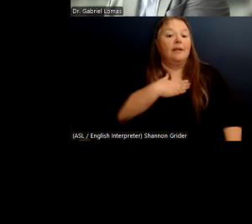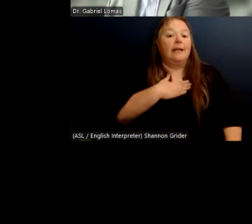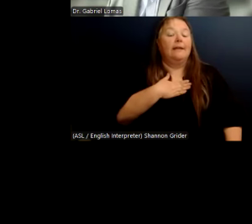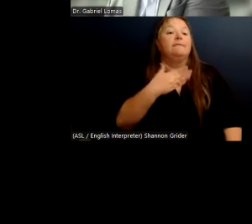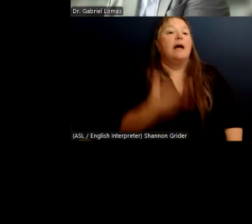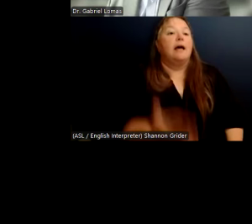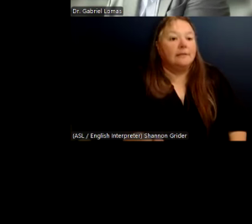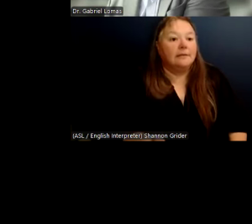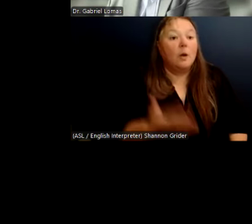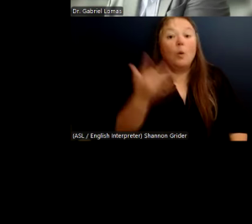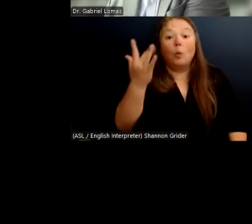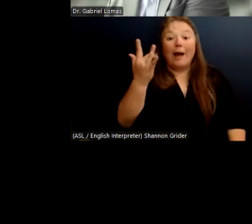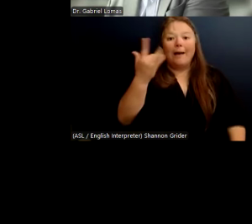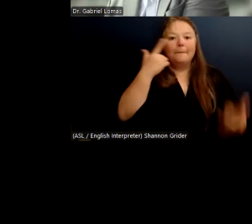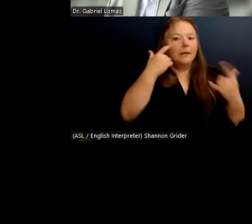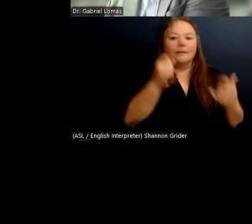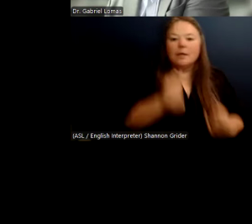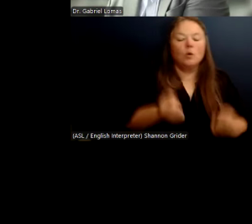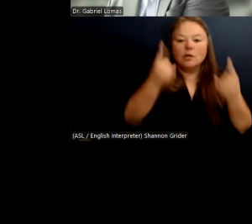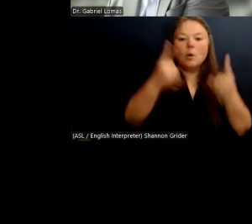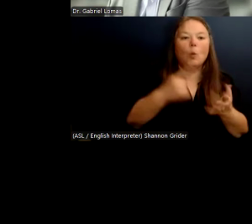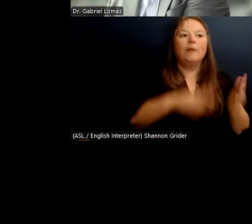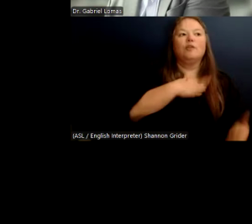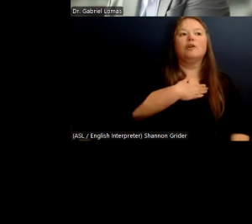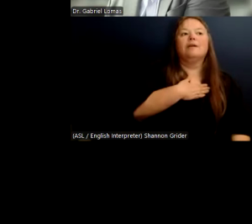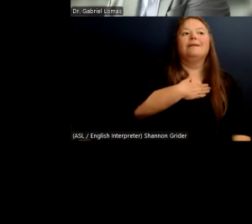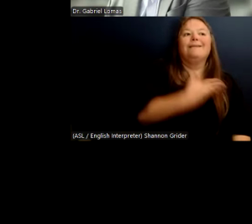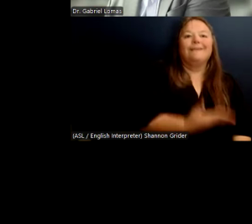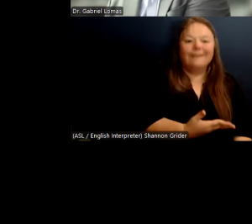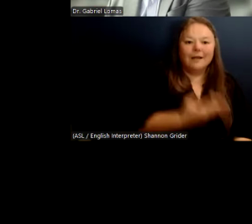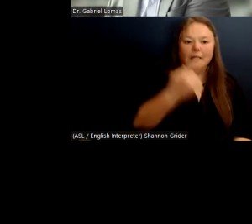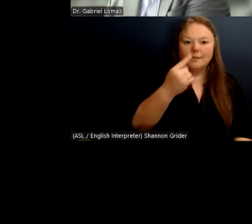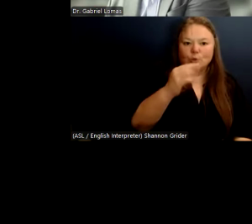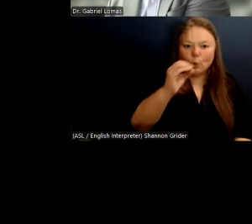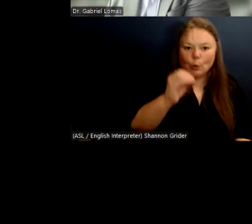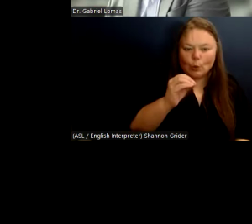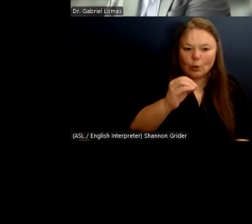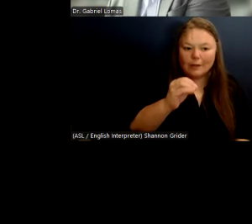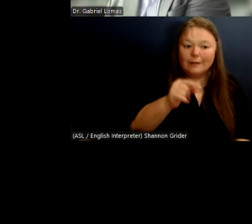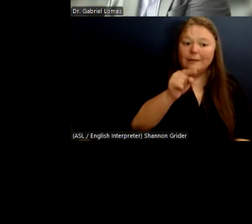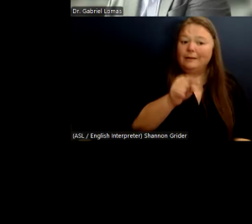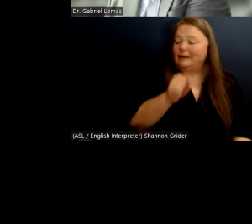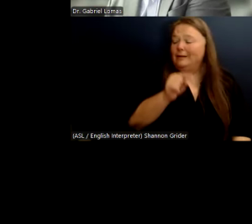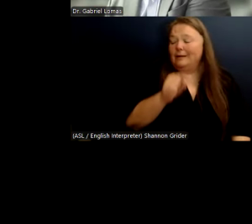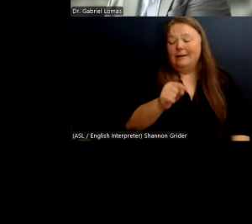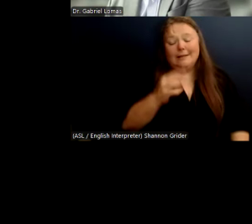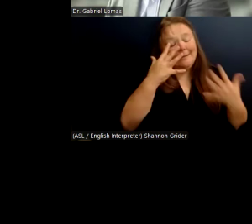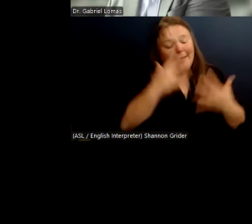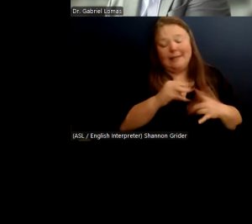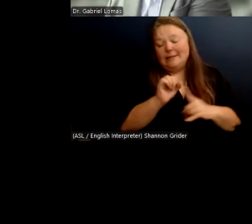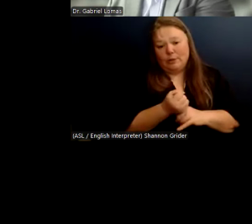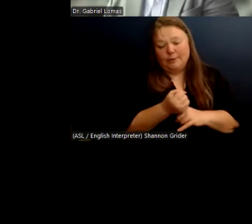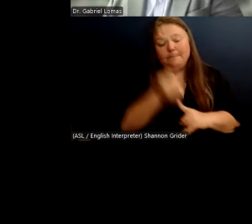don't understand what they're confessing to, but it's upheld. So this is a really very sad situation about a person